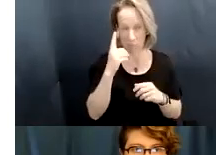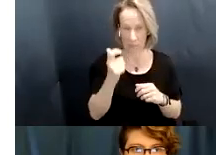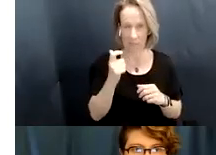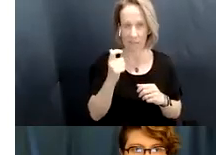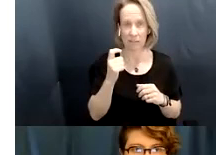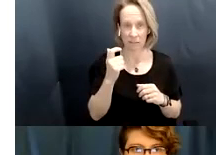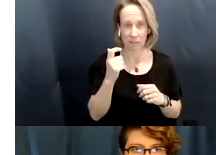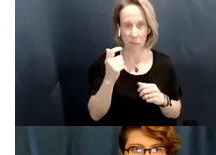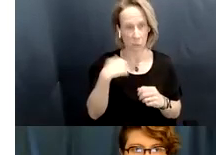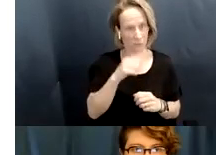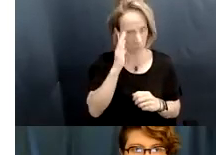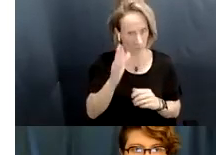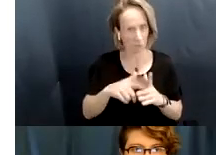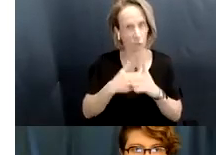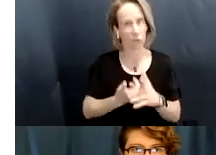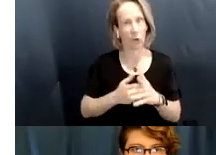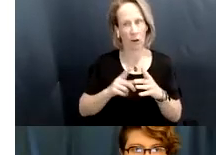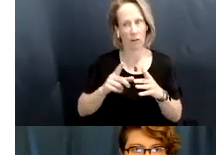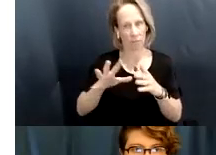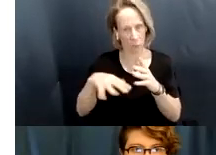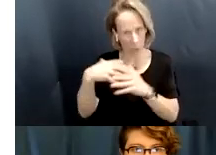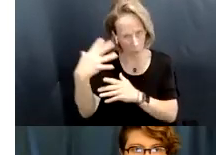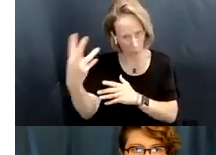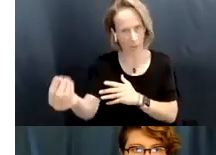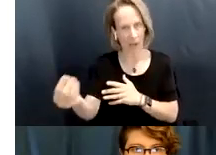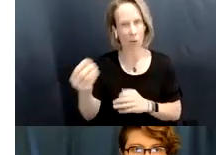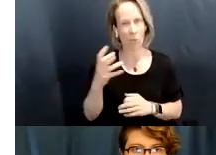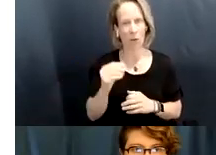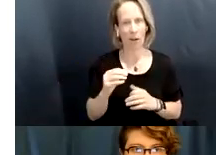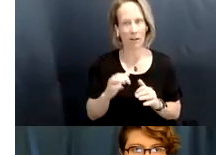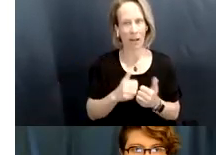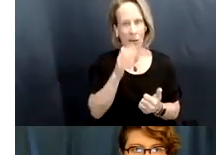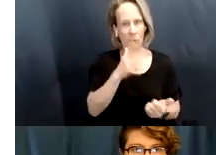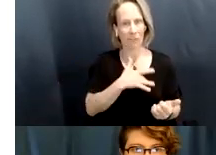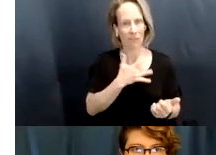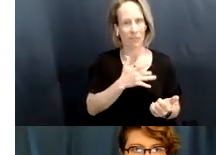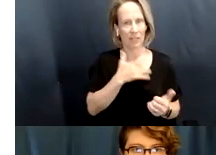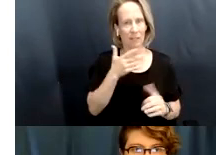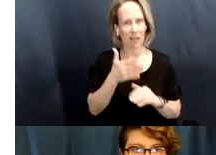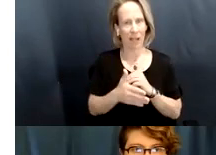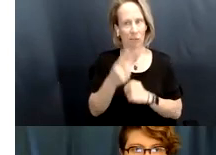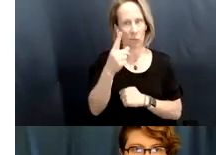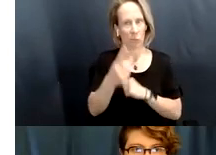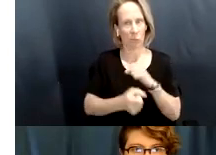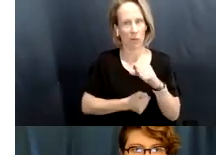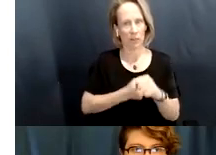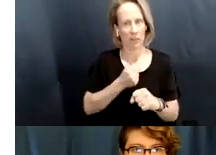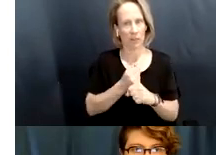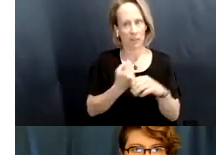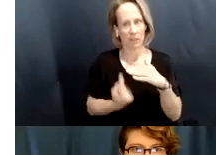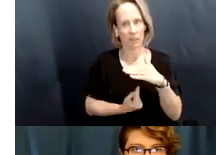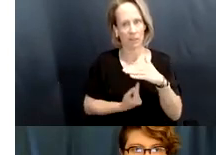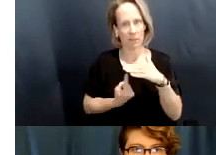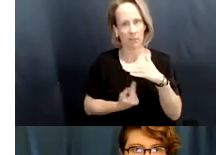venturing out. And how is it going to feel after a year walking into Target and not having to wear a